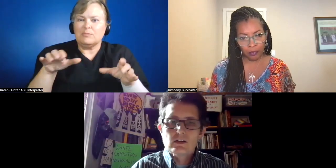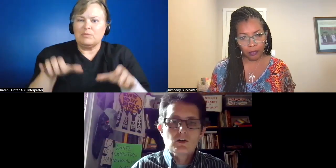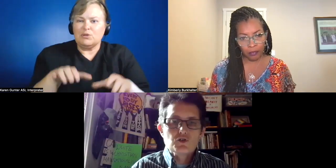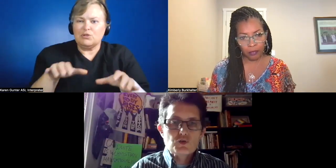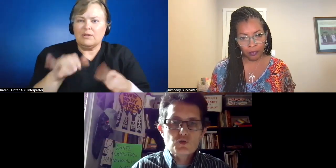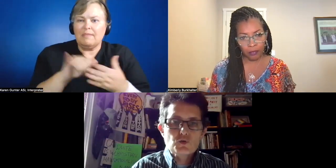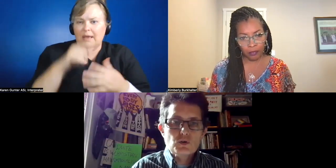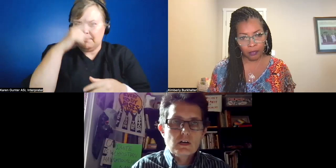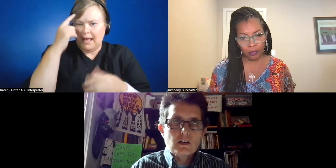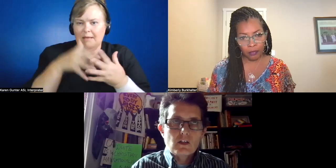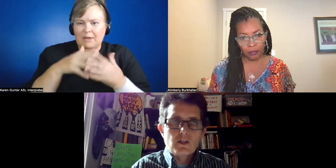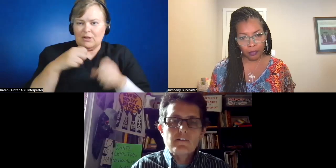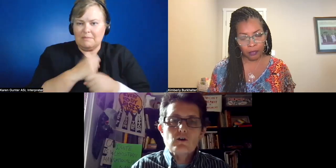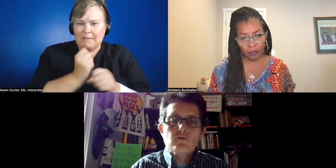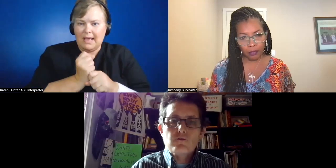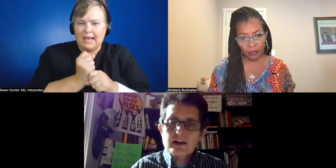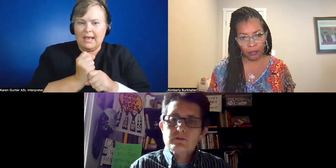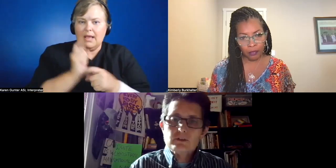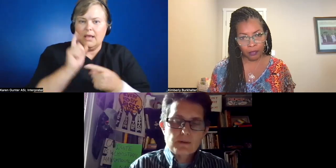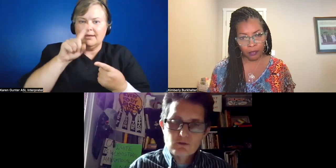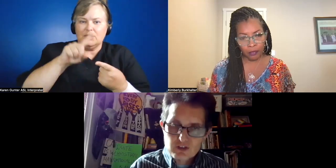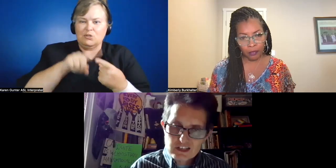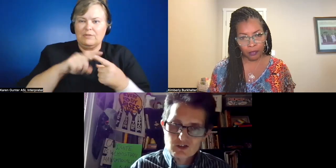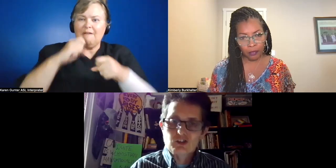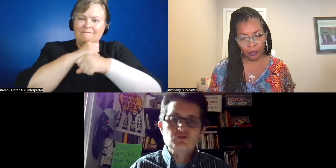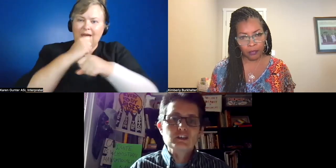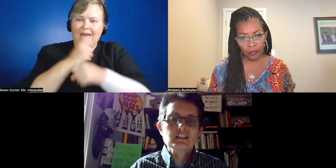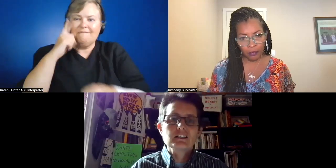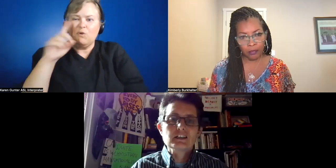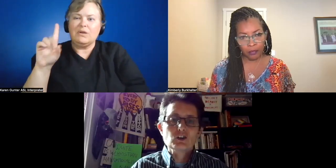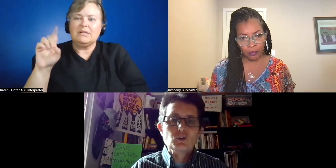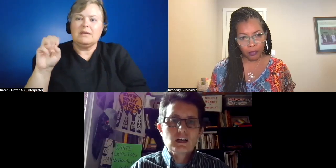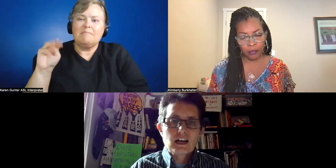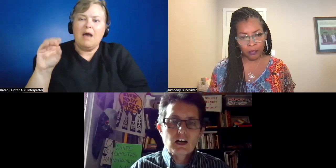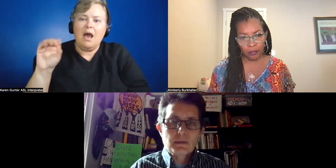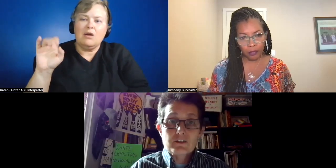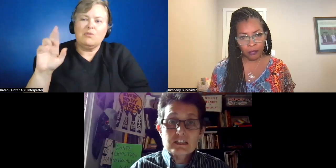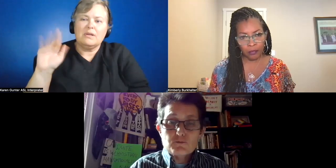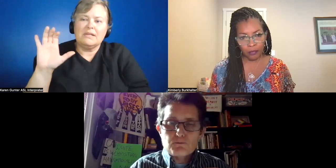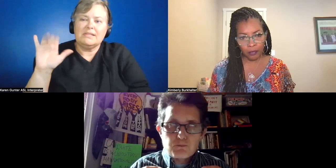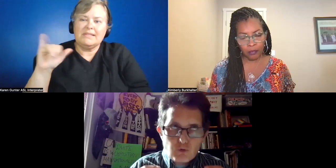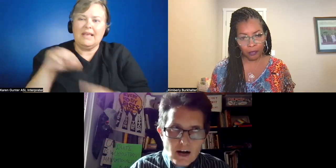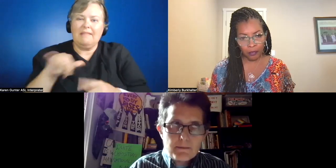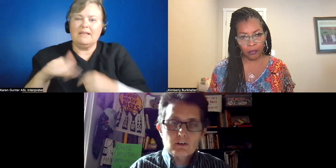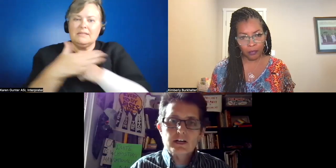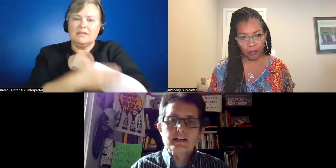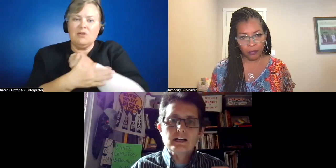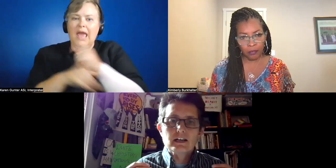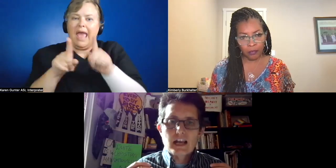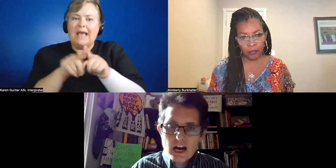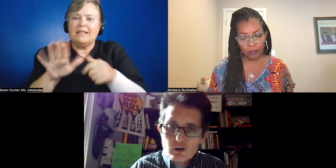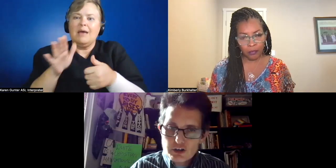made to the fight for democracy in this country, you know, as its